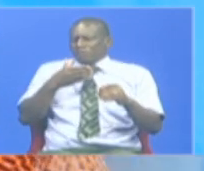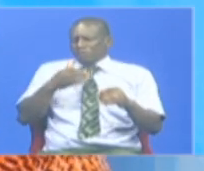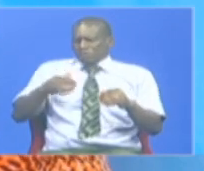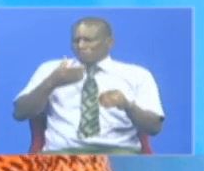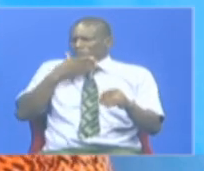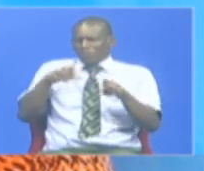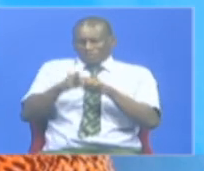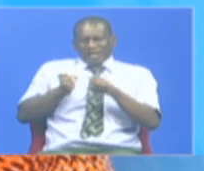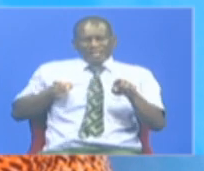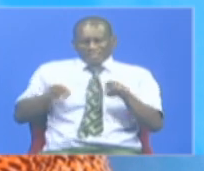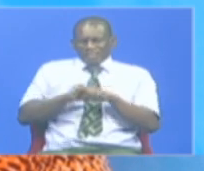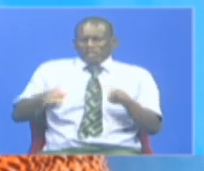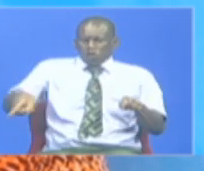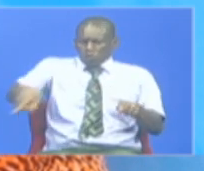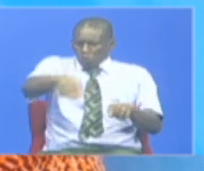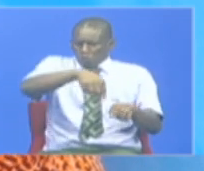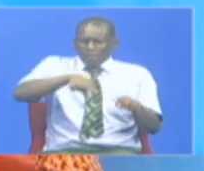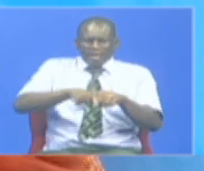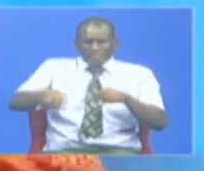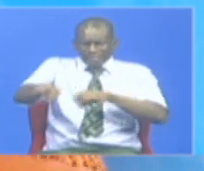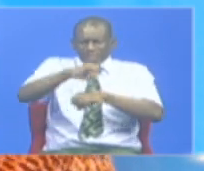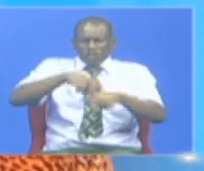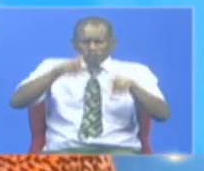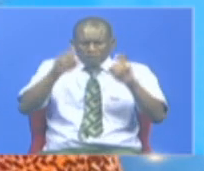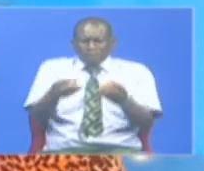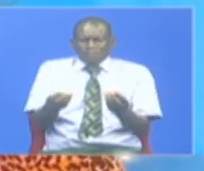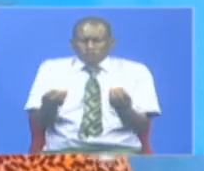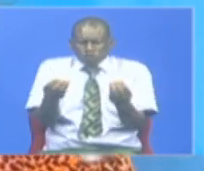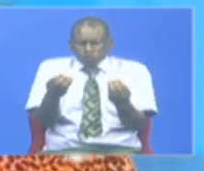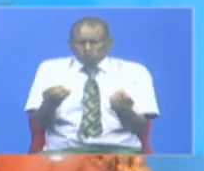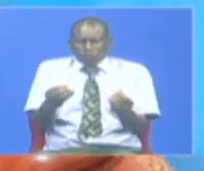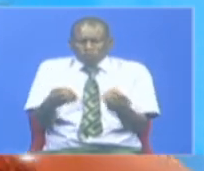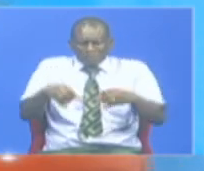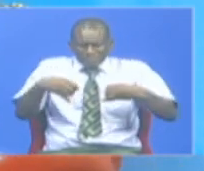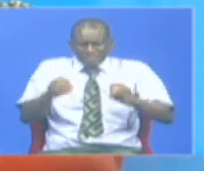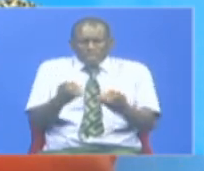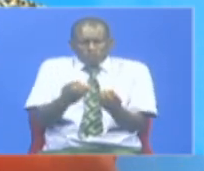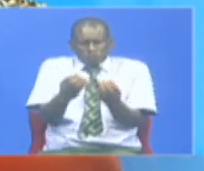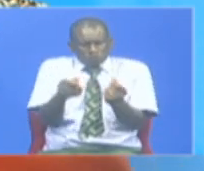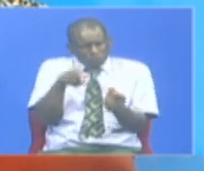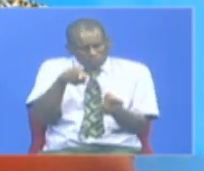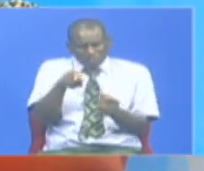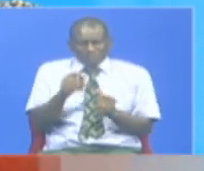we as a nation must urgently address the following.